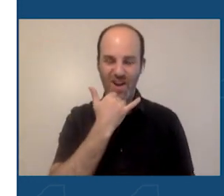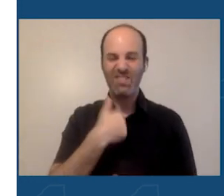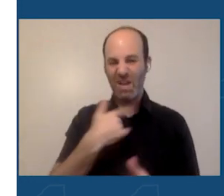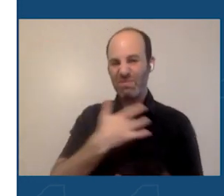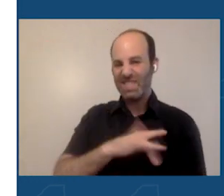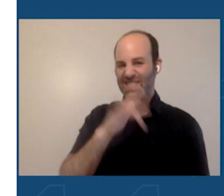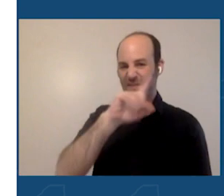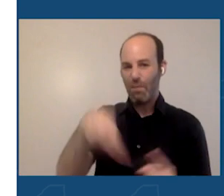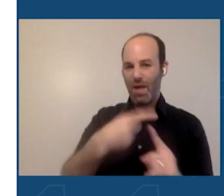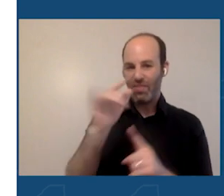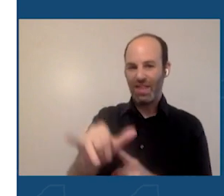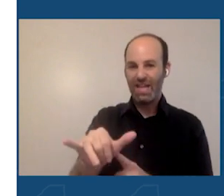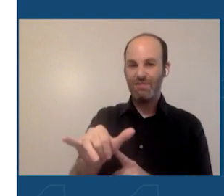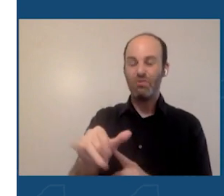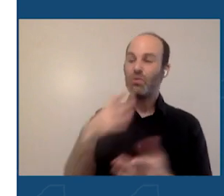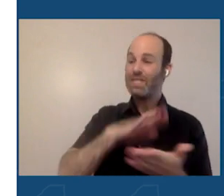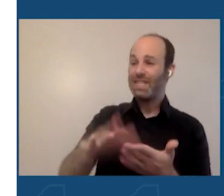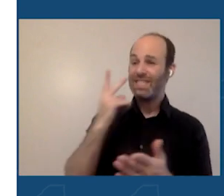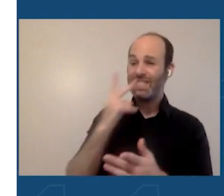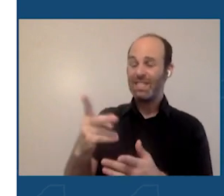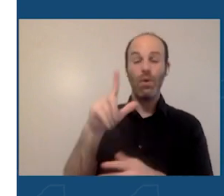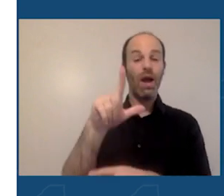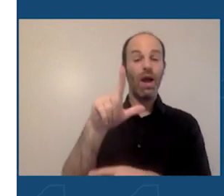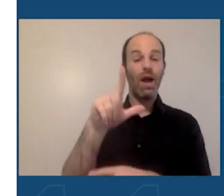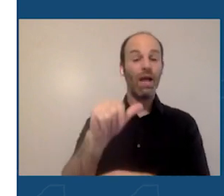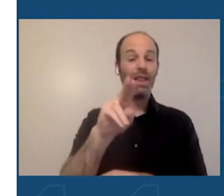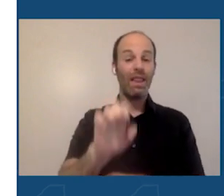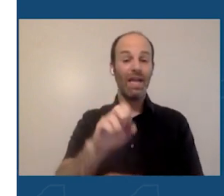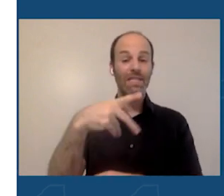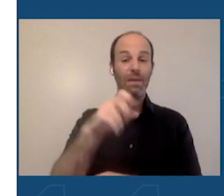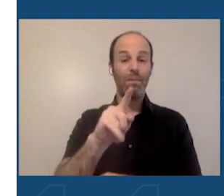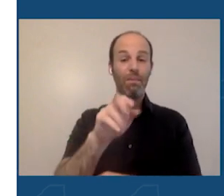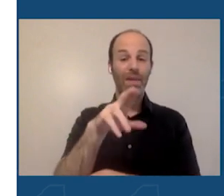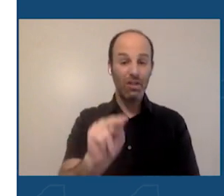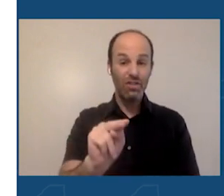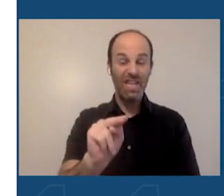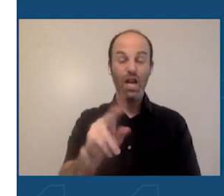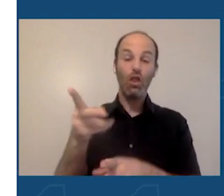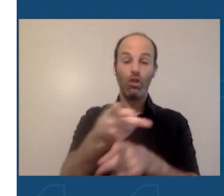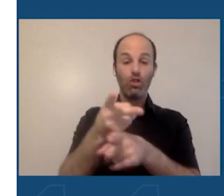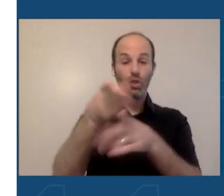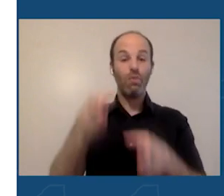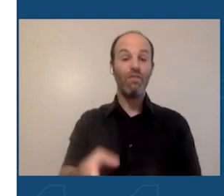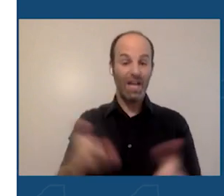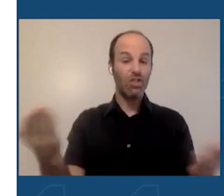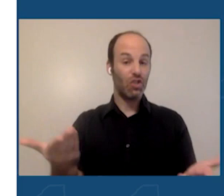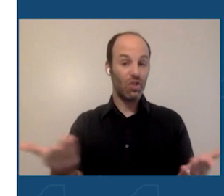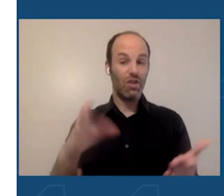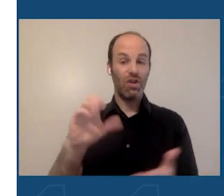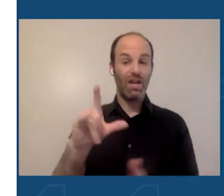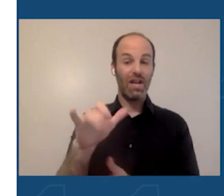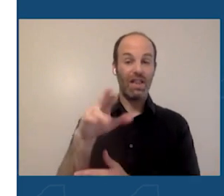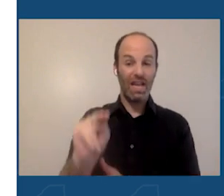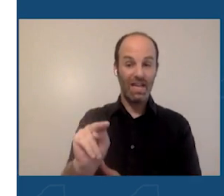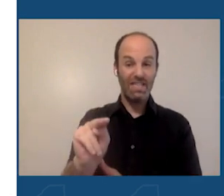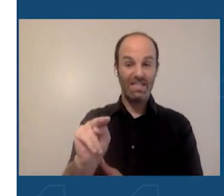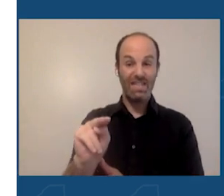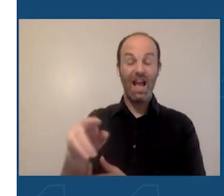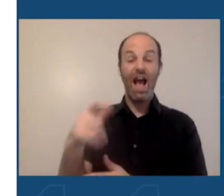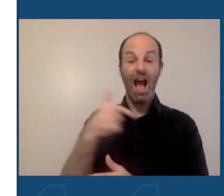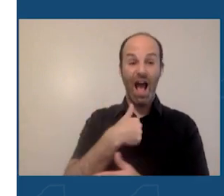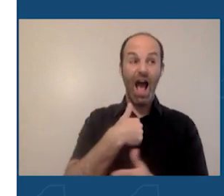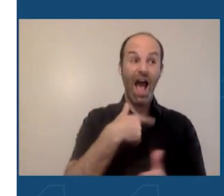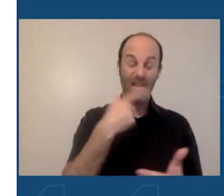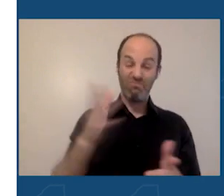course, Lance Peterson, the town of Clayton supervisor, has joined us. Lance, I come out of local government, 14 years as a town board